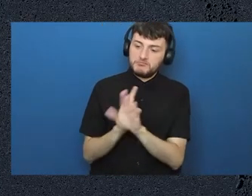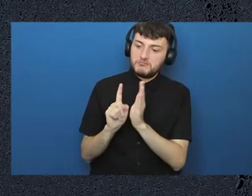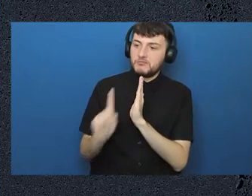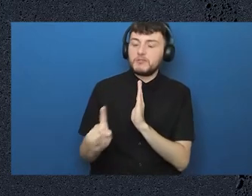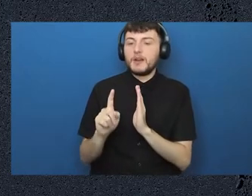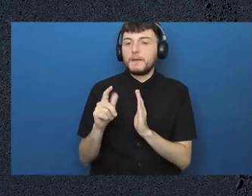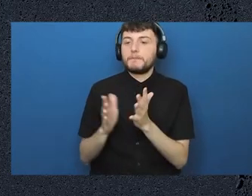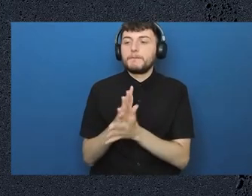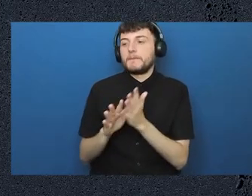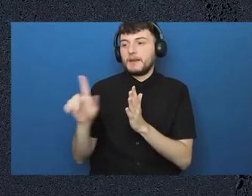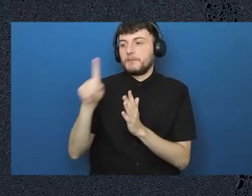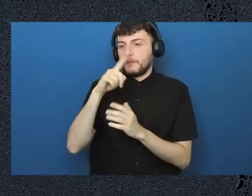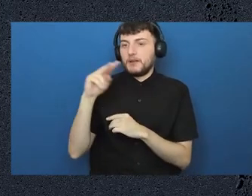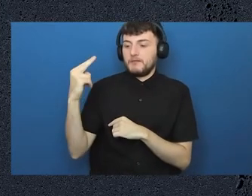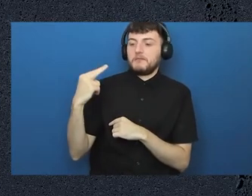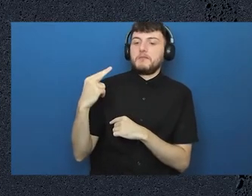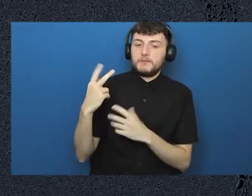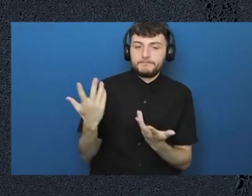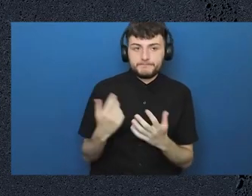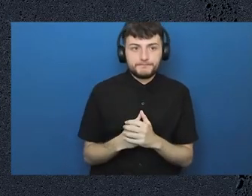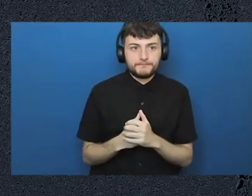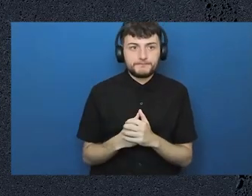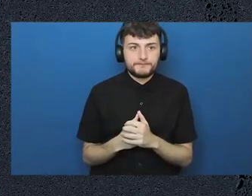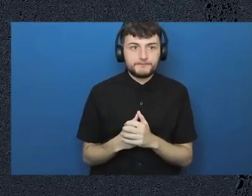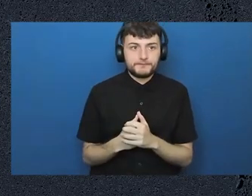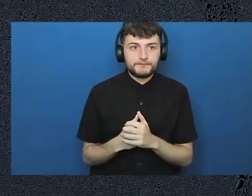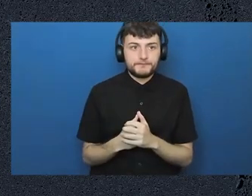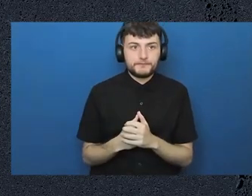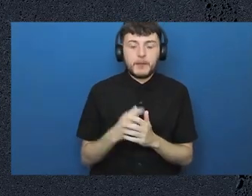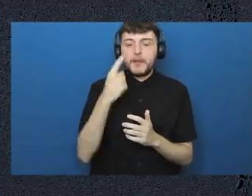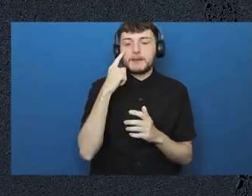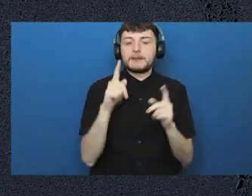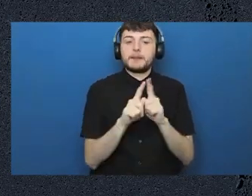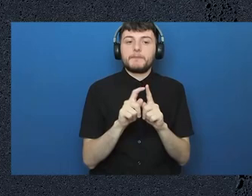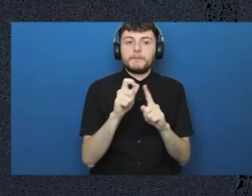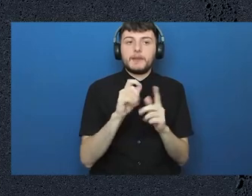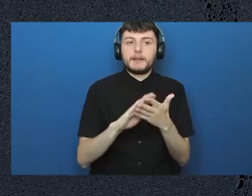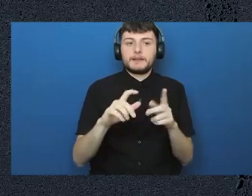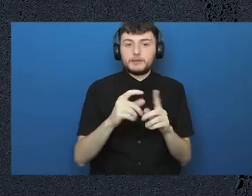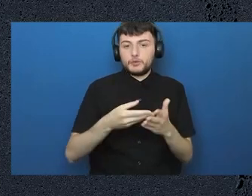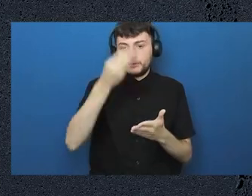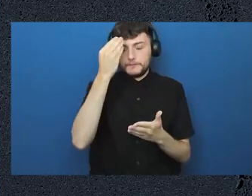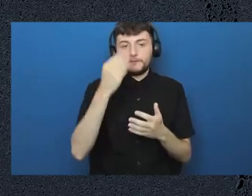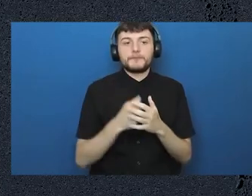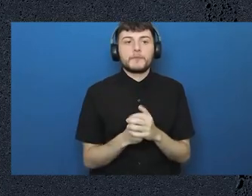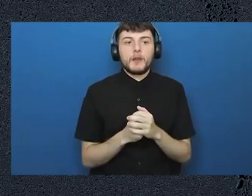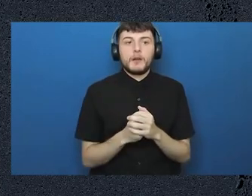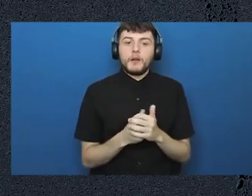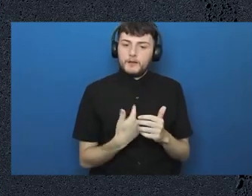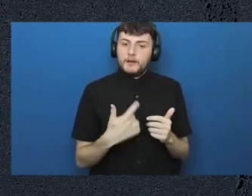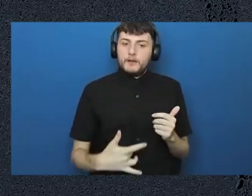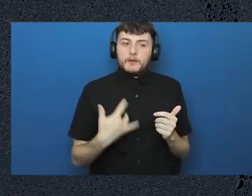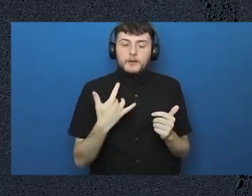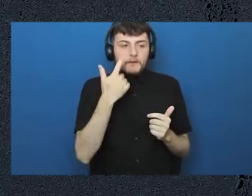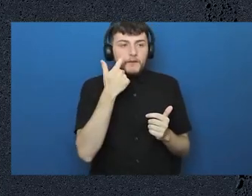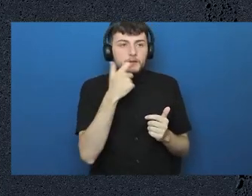right. Because and it's the same thing in terms of getting PhD students, right? It's kind of the opposite for us, where I found a lot more PhD students were navigating to the